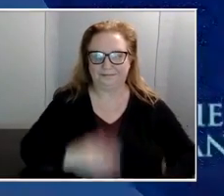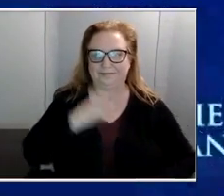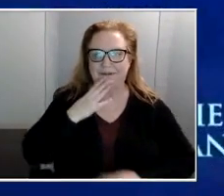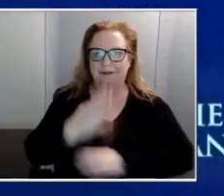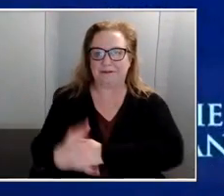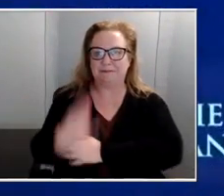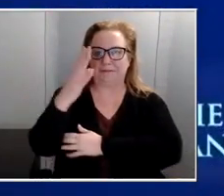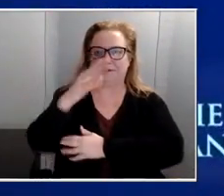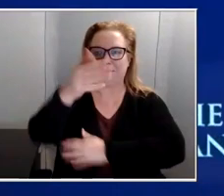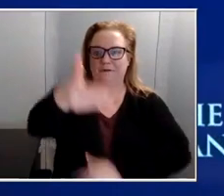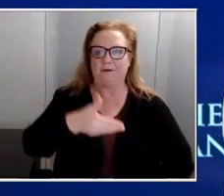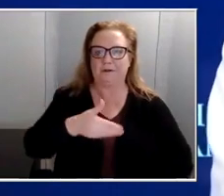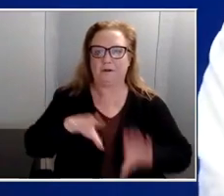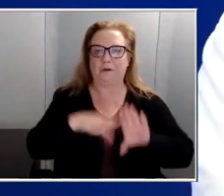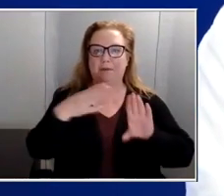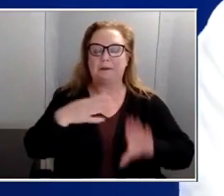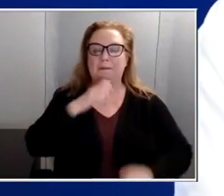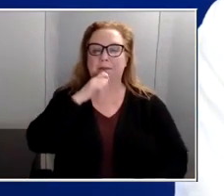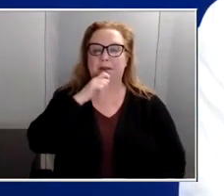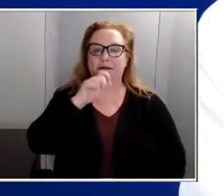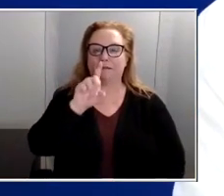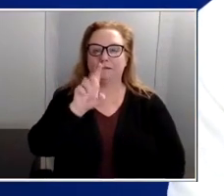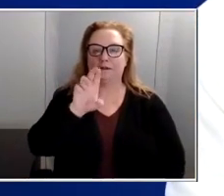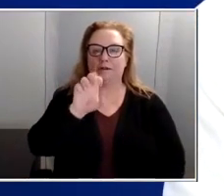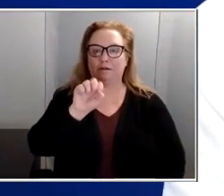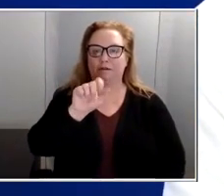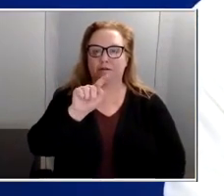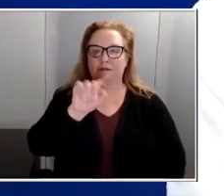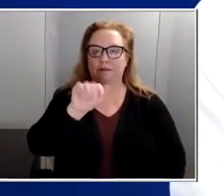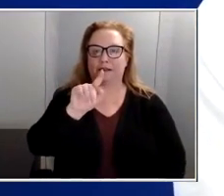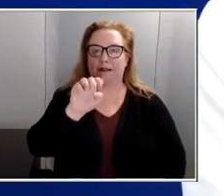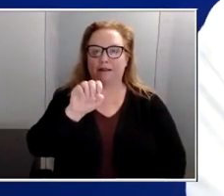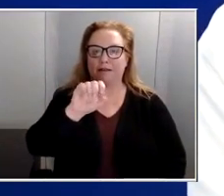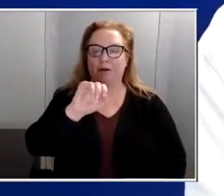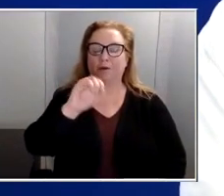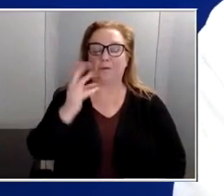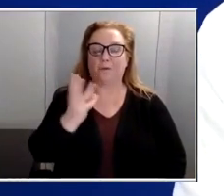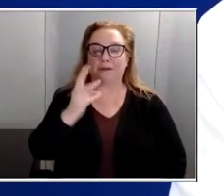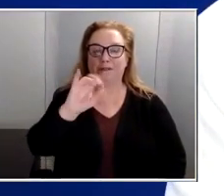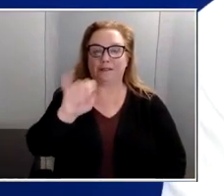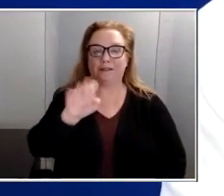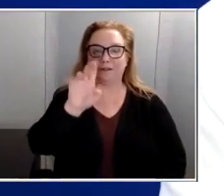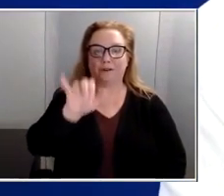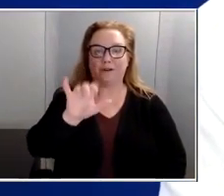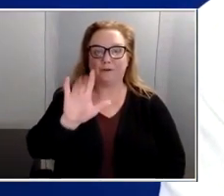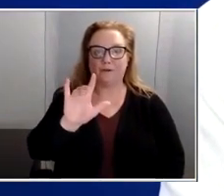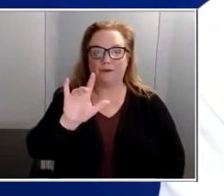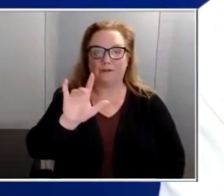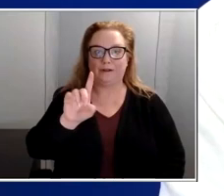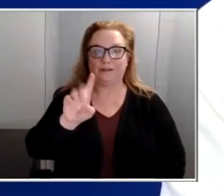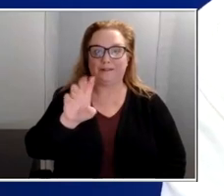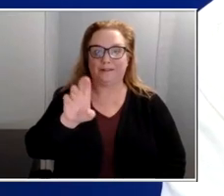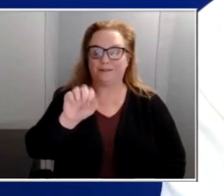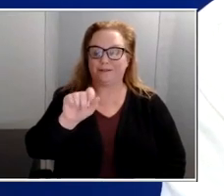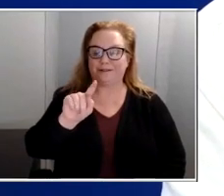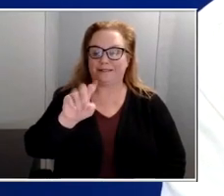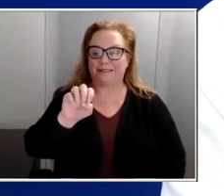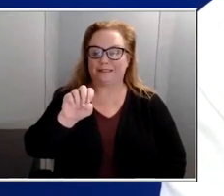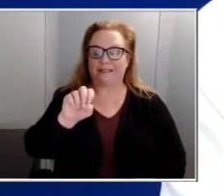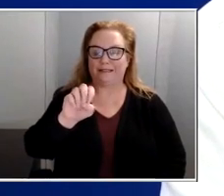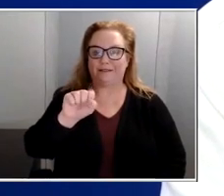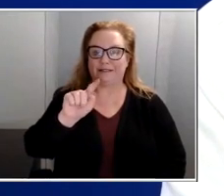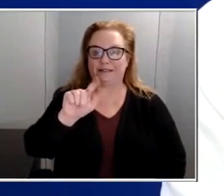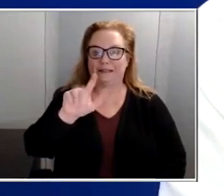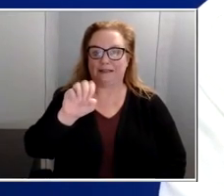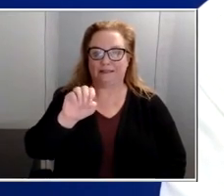Good morning. Welcome to Open Mics with Dr. Stites. It's Wednesday, January the 25th. I'm Dr. Steve Stites, Chief Medical Officer at the University